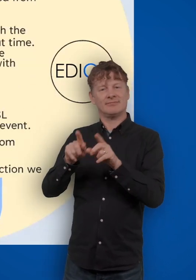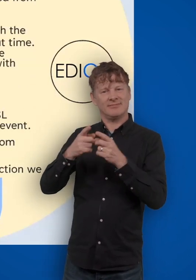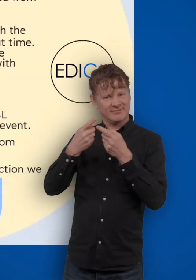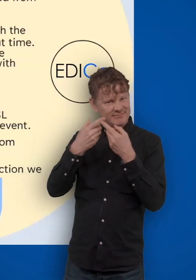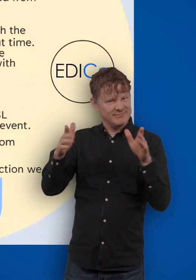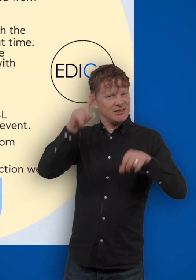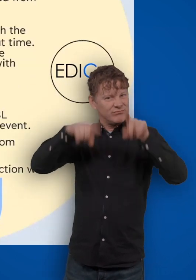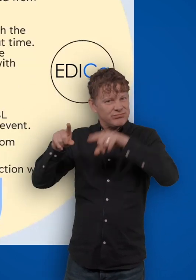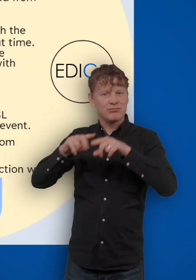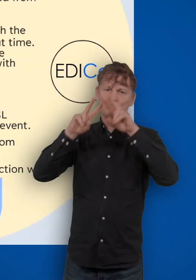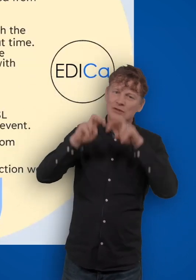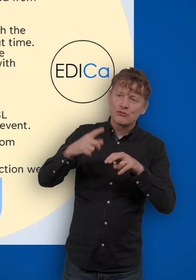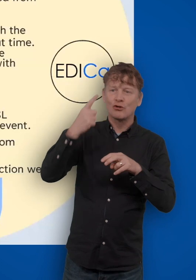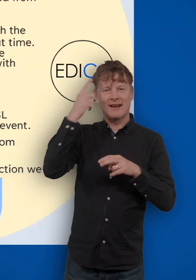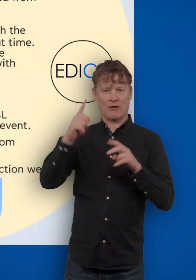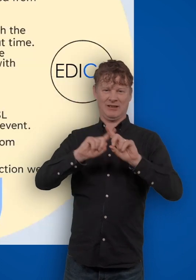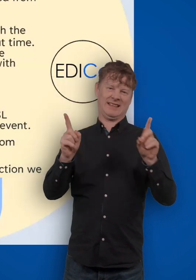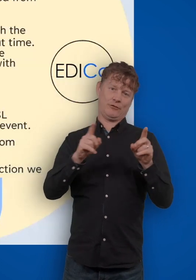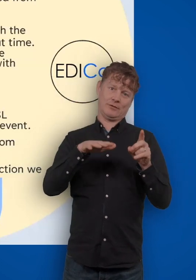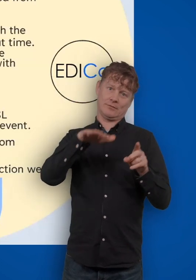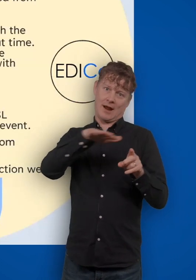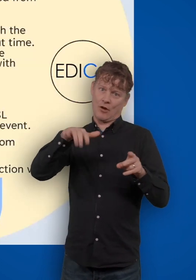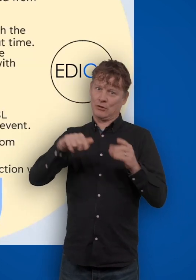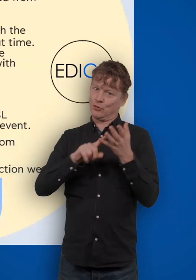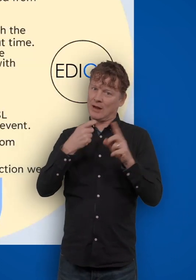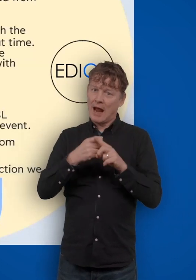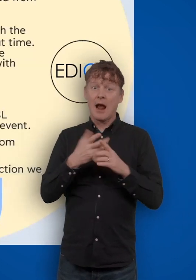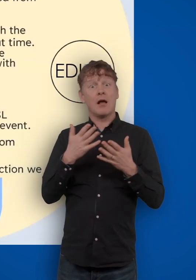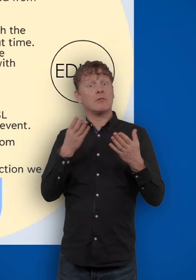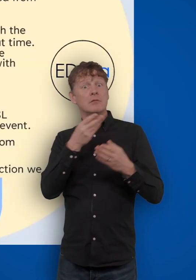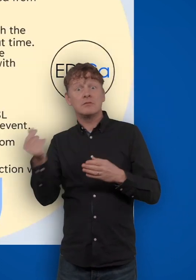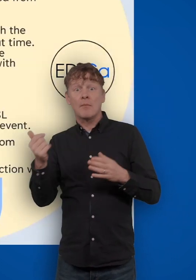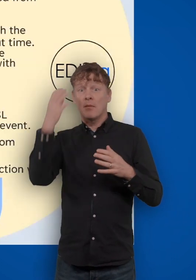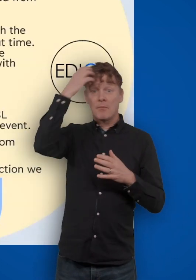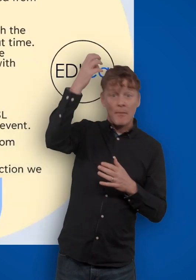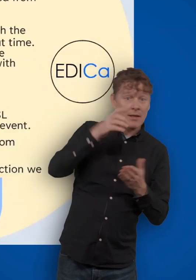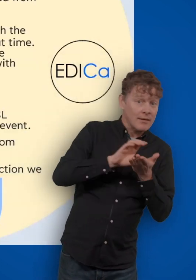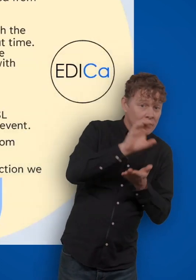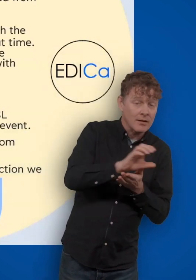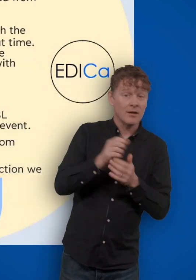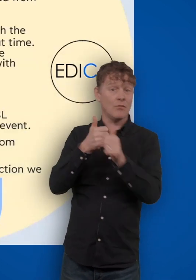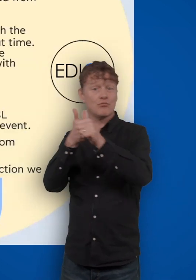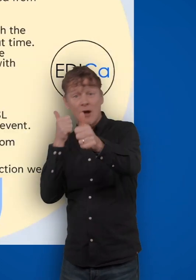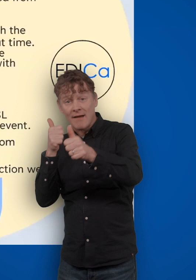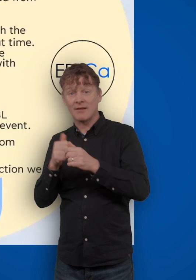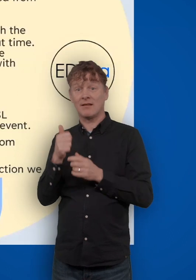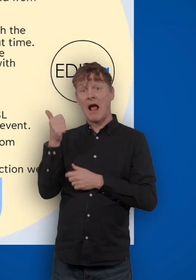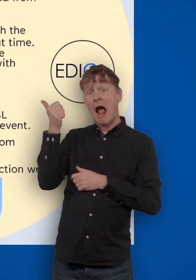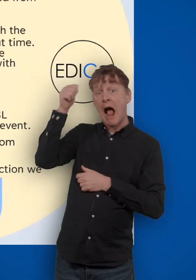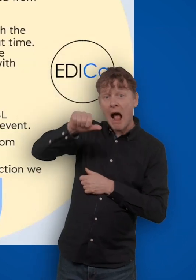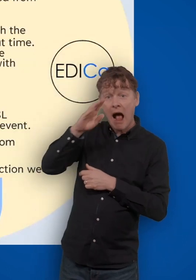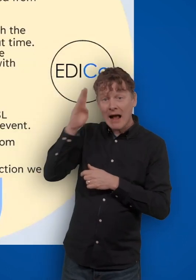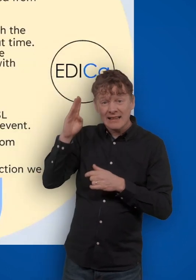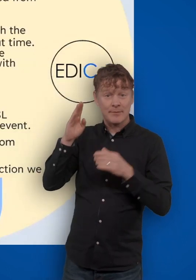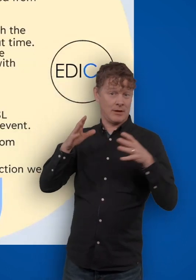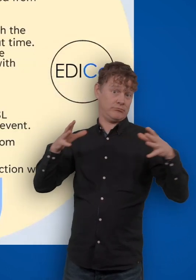of research and innovation sectors around the UK, including public and private enterprises, academia, industry, government, and hopefully